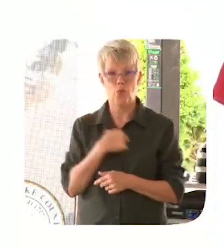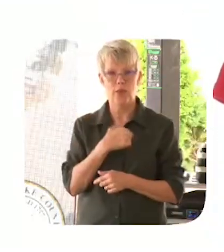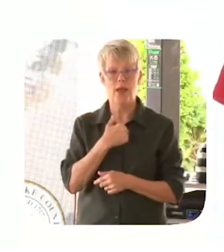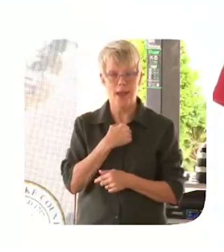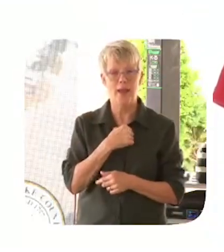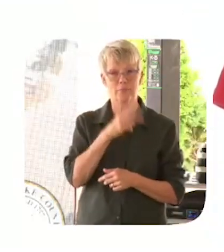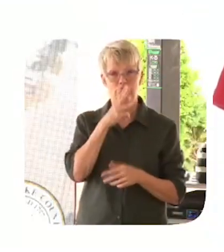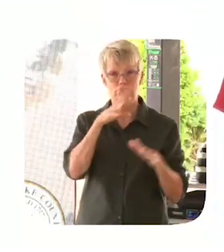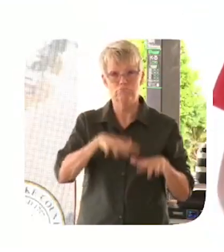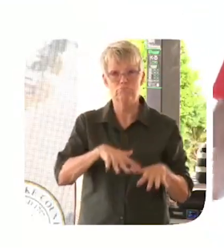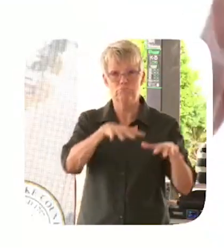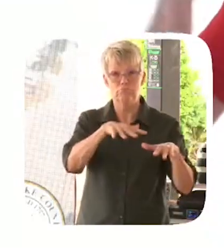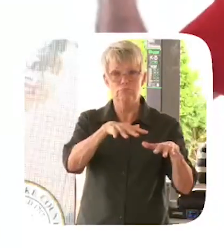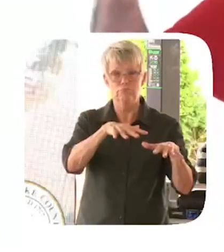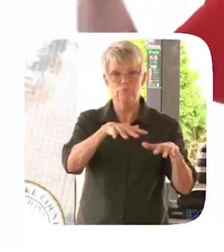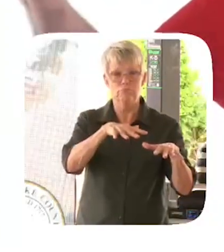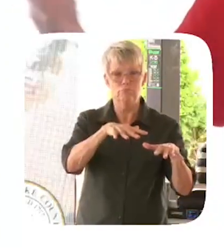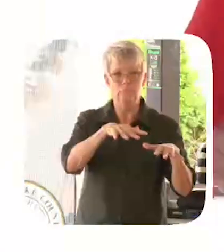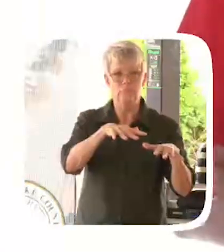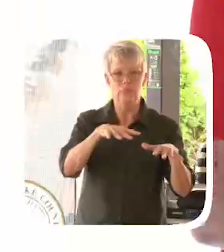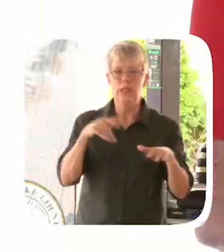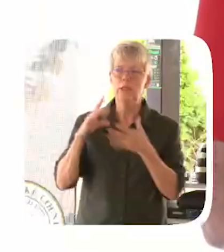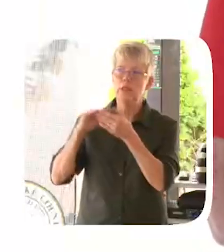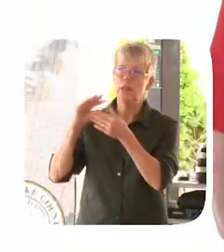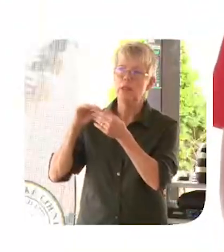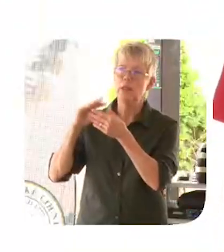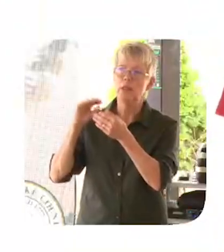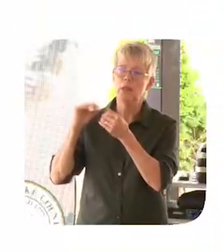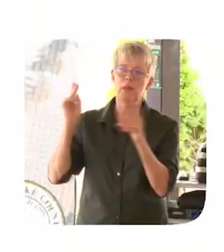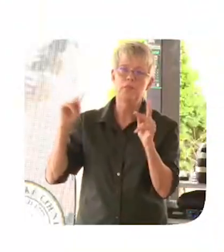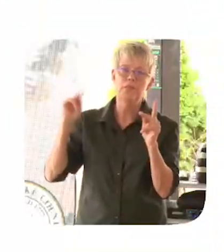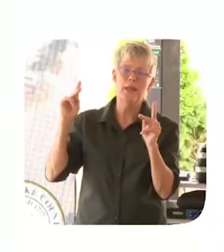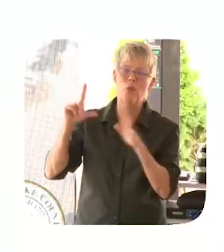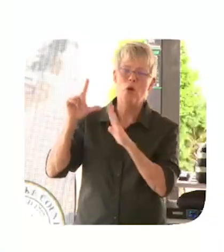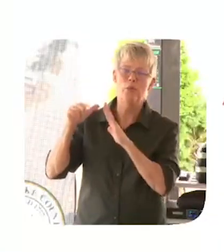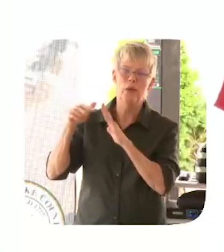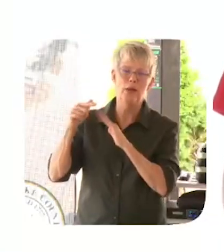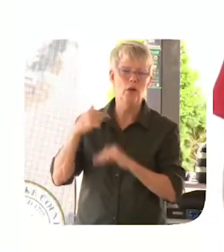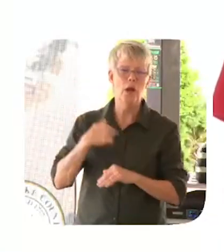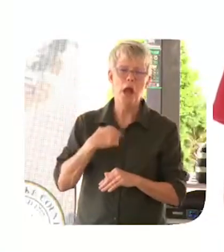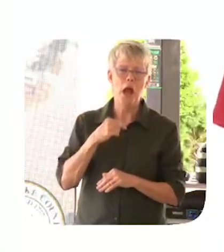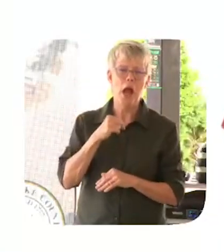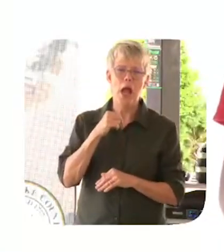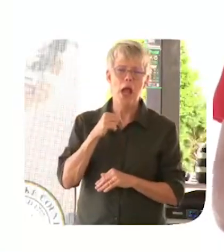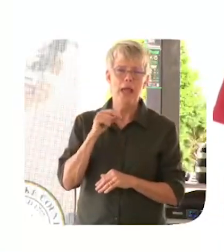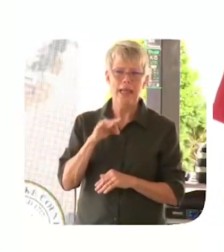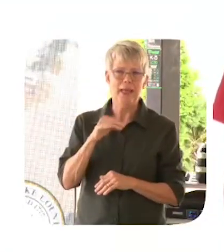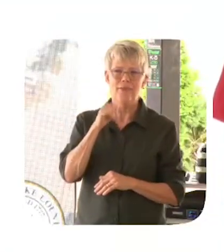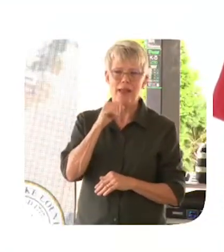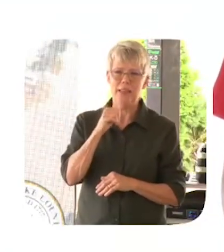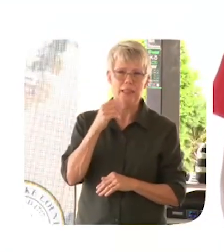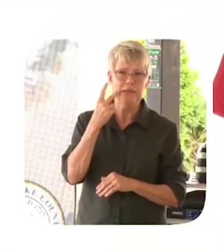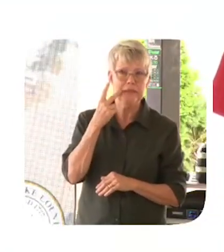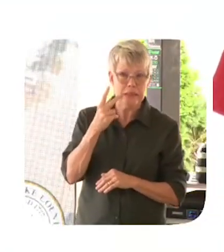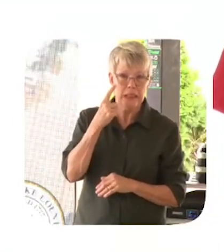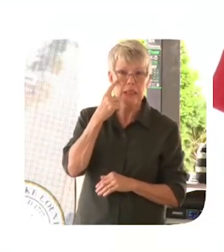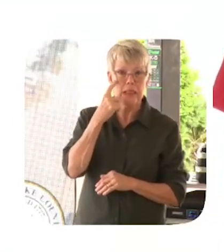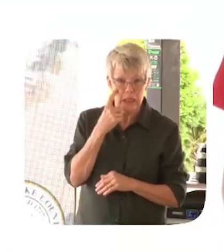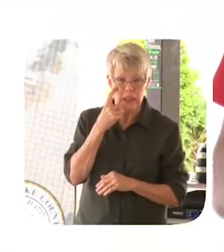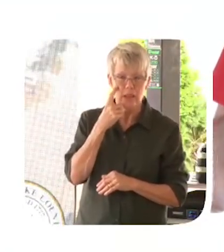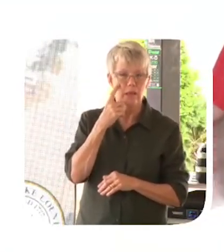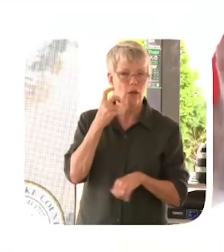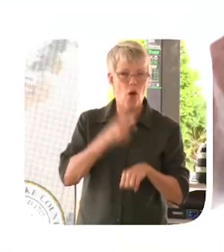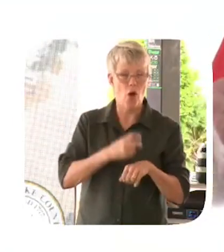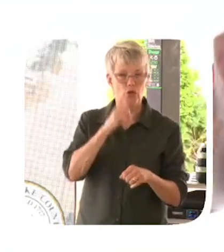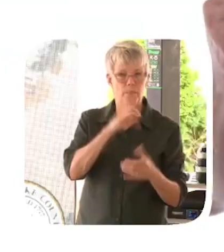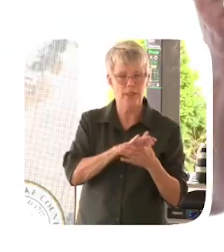event, and telling people years after, that if I hadn't seen it, I would have a hard time believing it. And